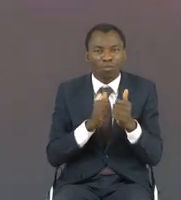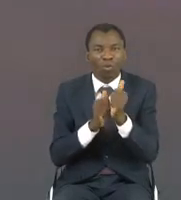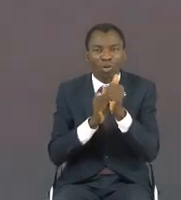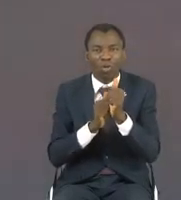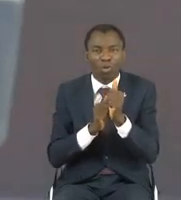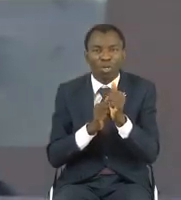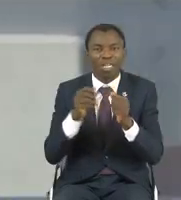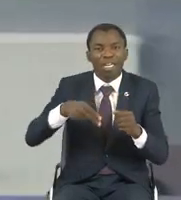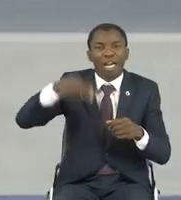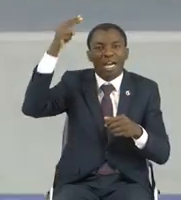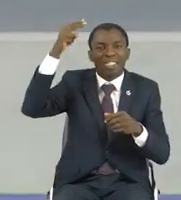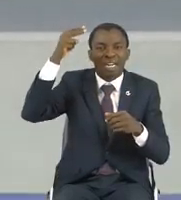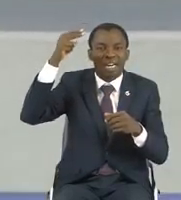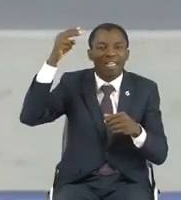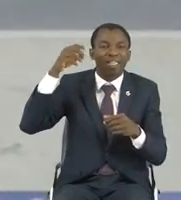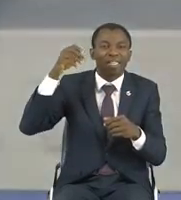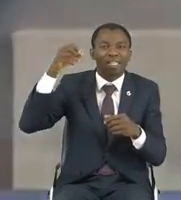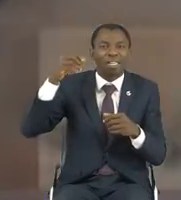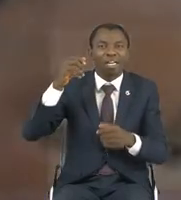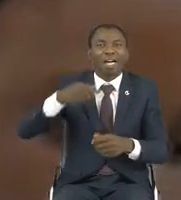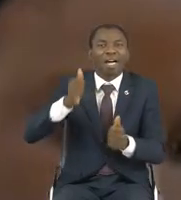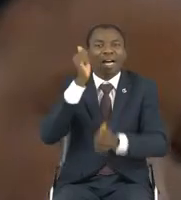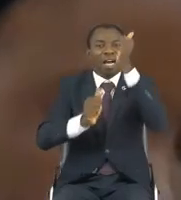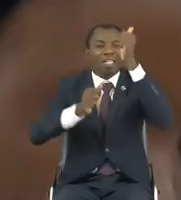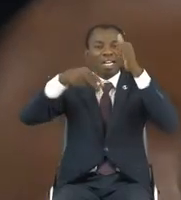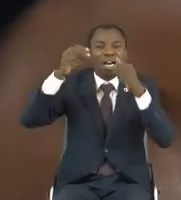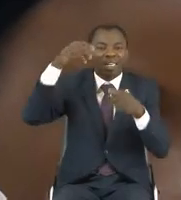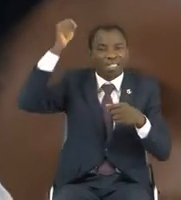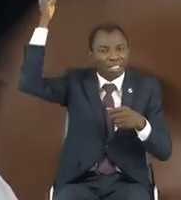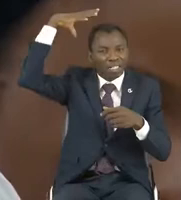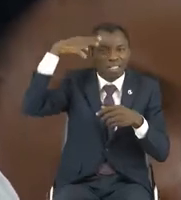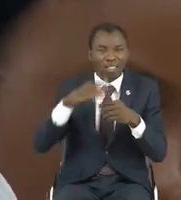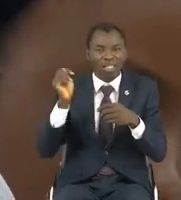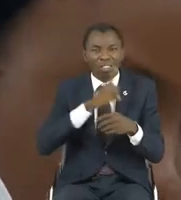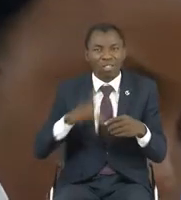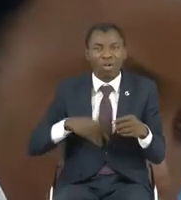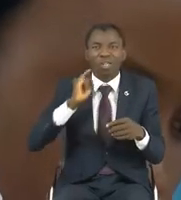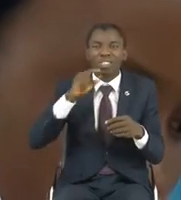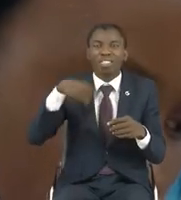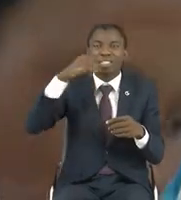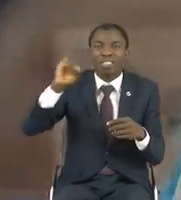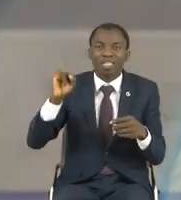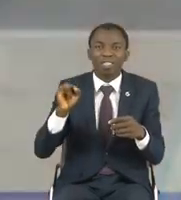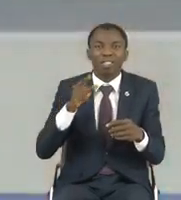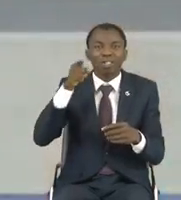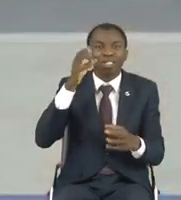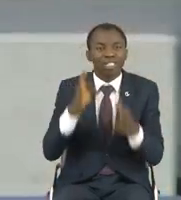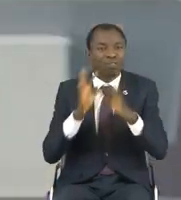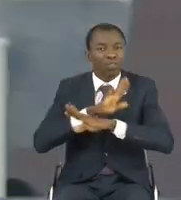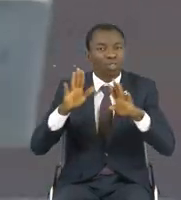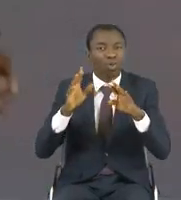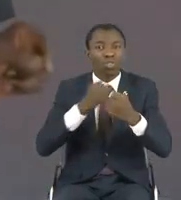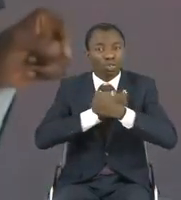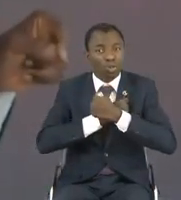prince, a higher Lord, a higher King. And the Lord is saying, if you don't love